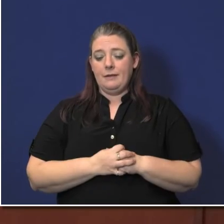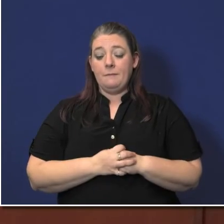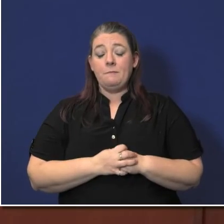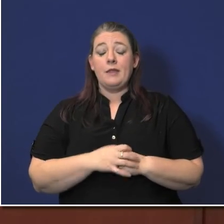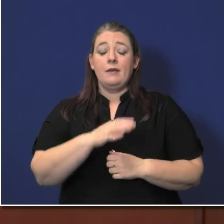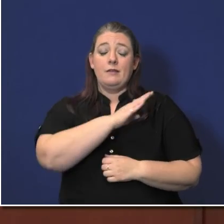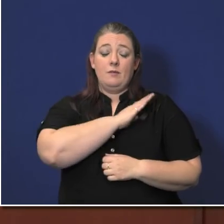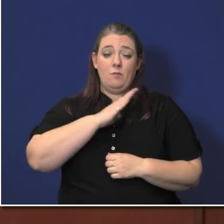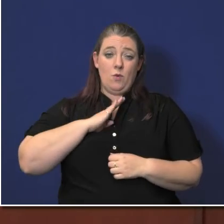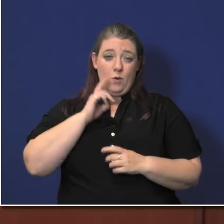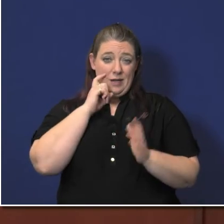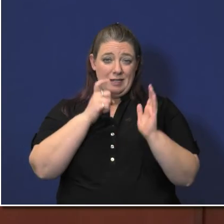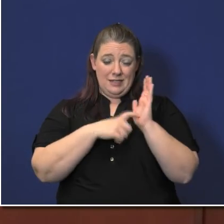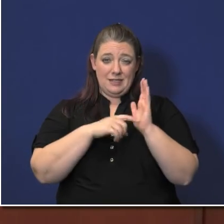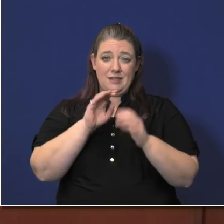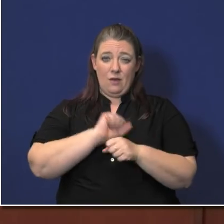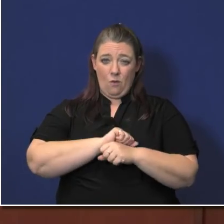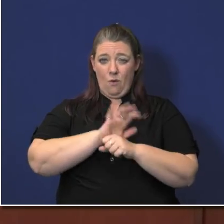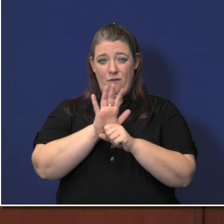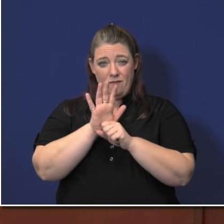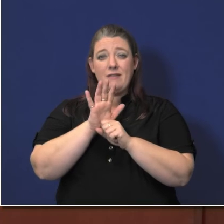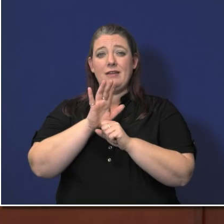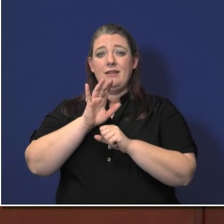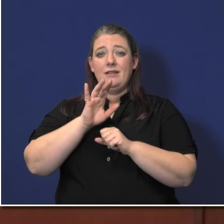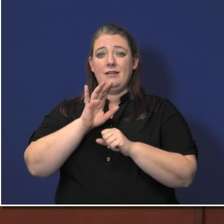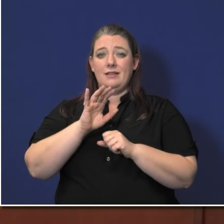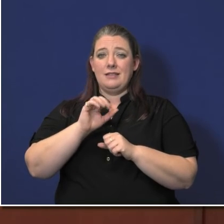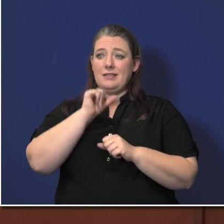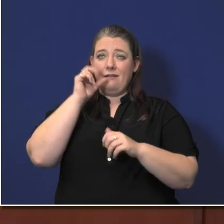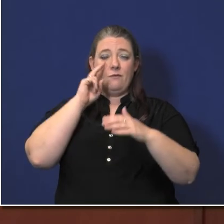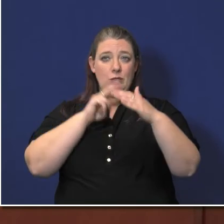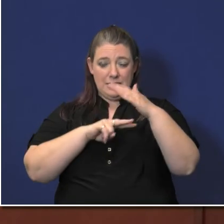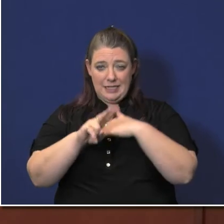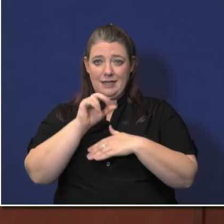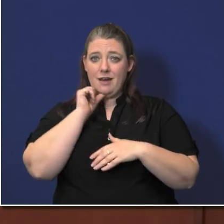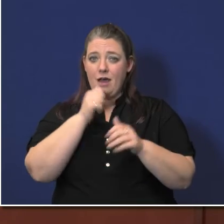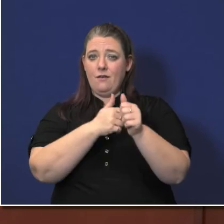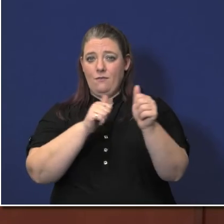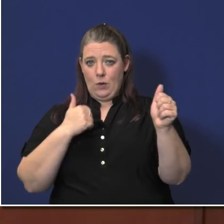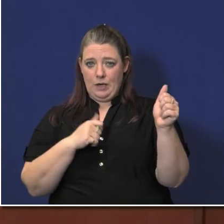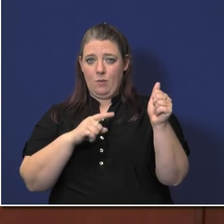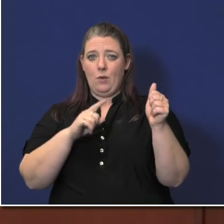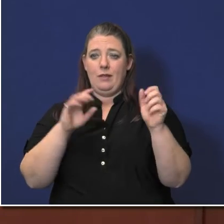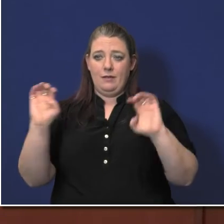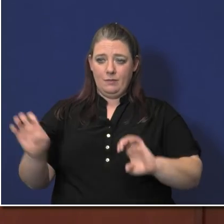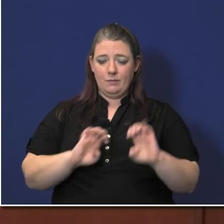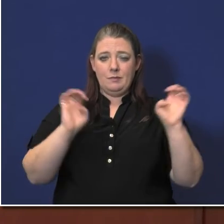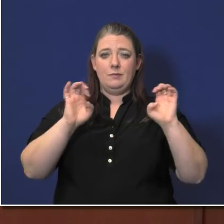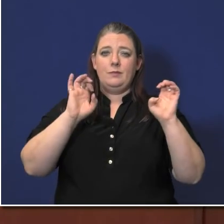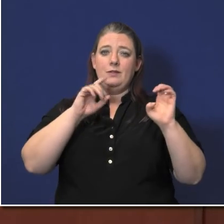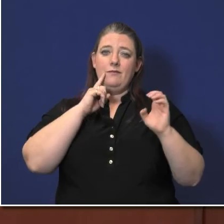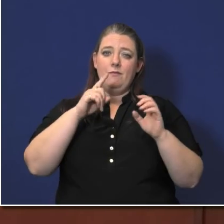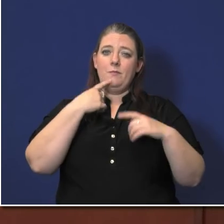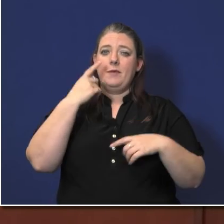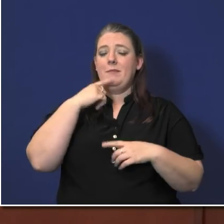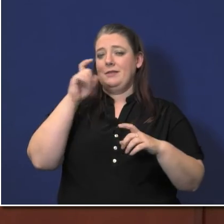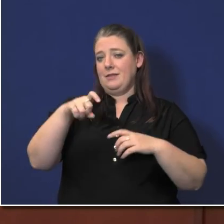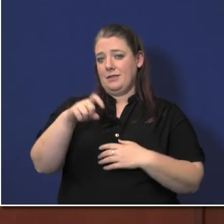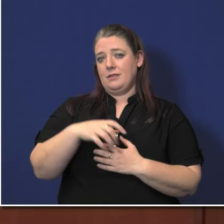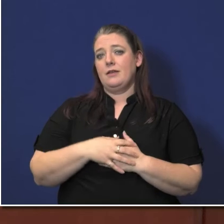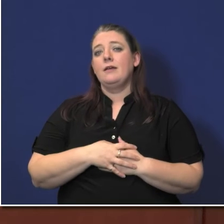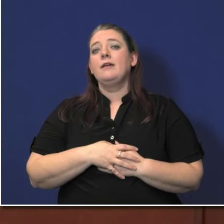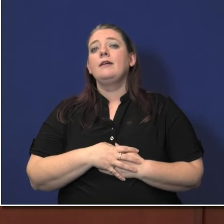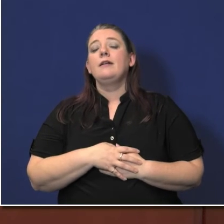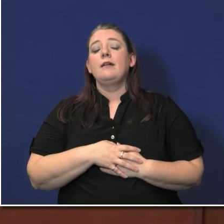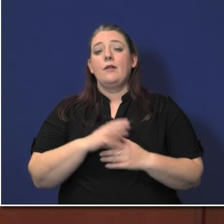board recognizes that COVID-19 is an unforeseen and an unavoidable emergency of urgent public necessity, that